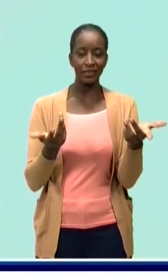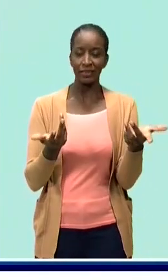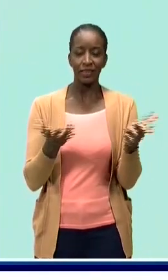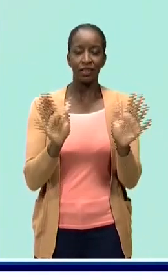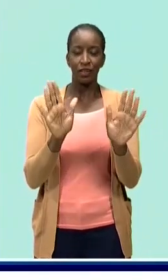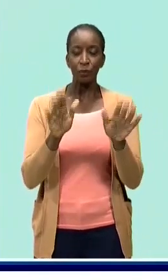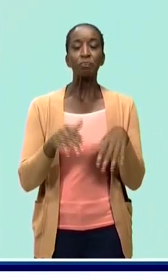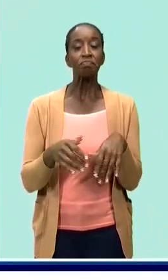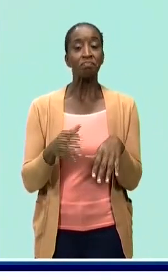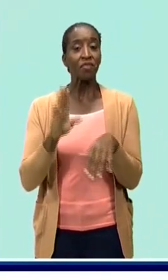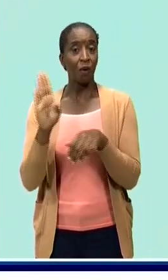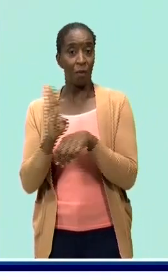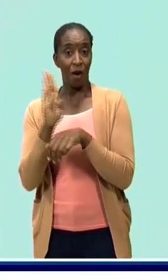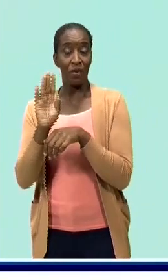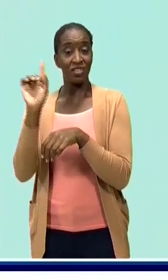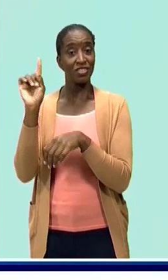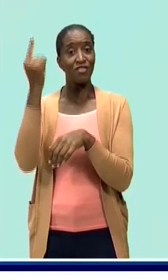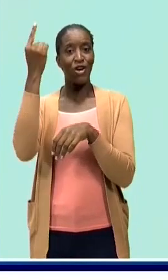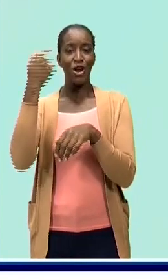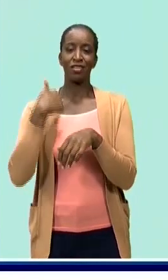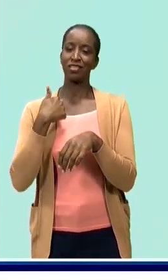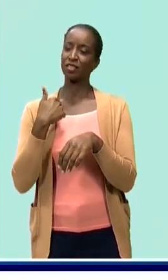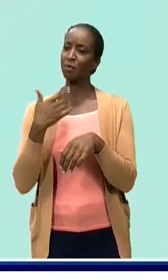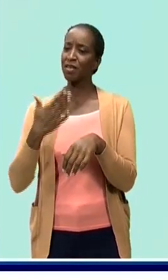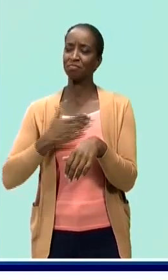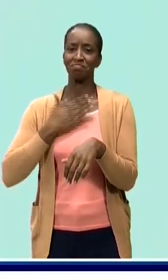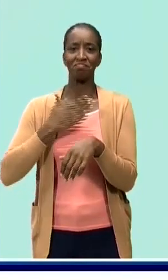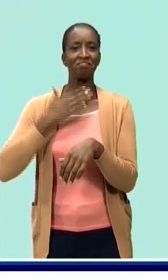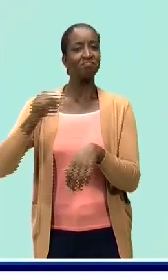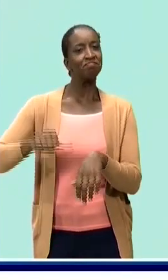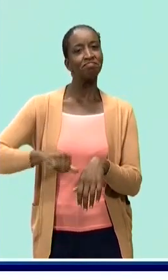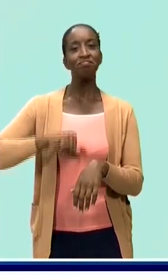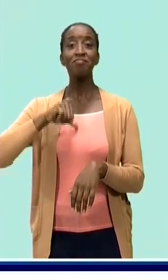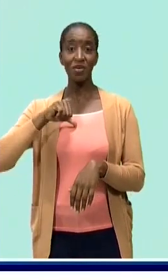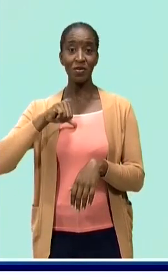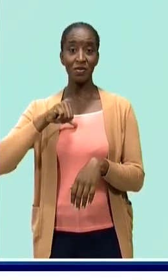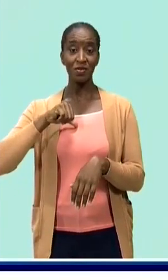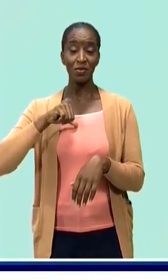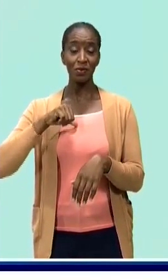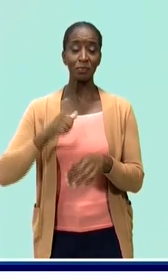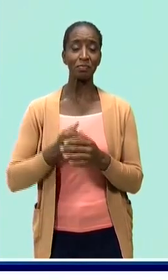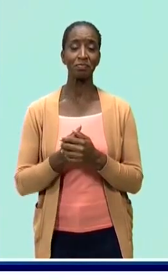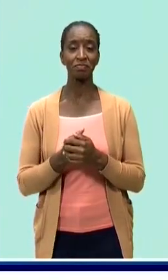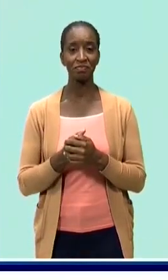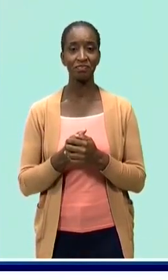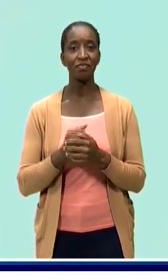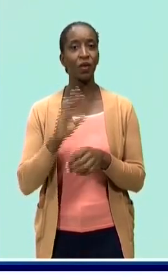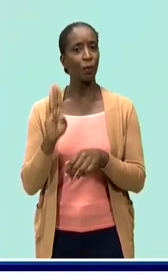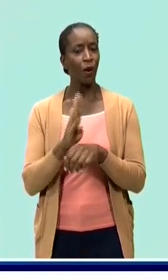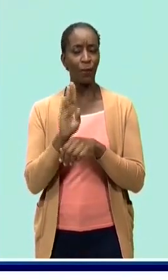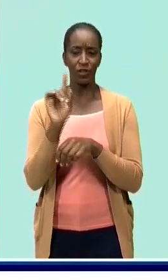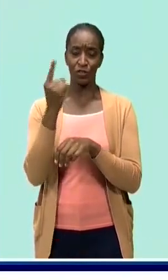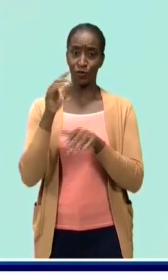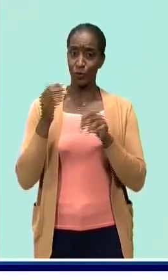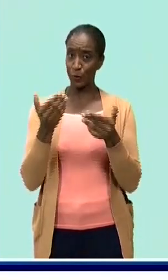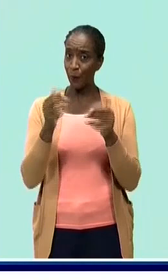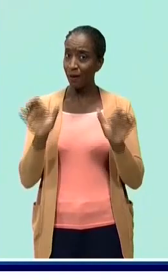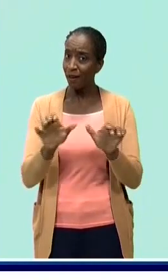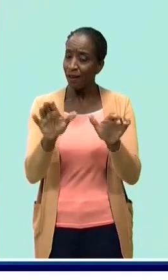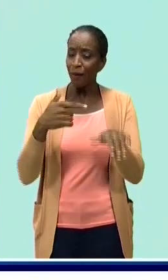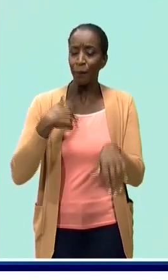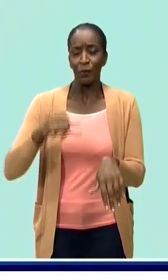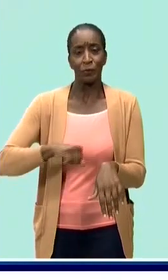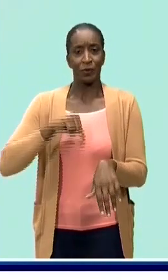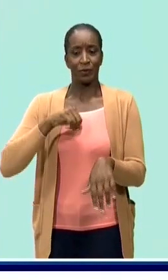like being Barbados lead. I'm proud when Barbados takes the lead. We're not going. This bill is